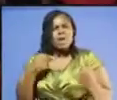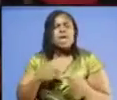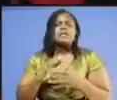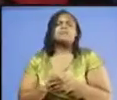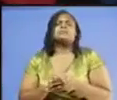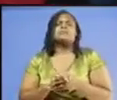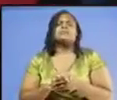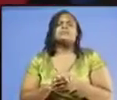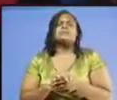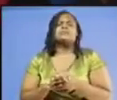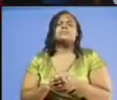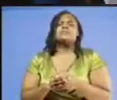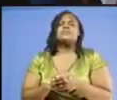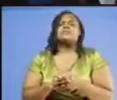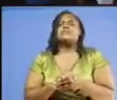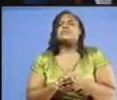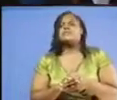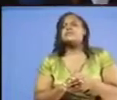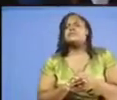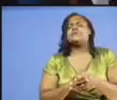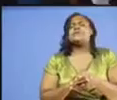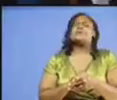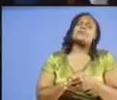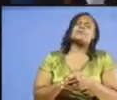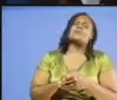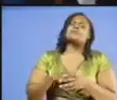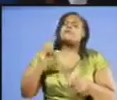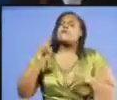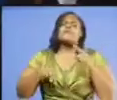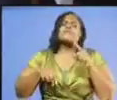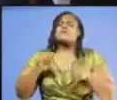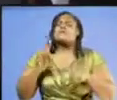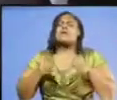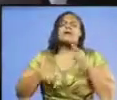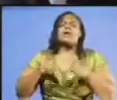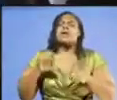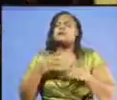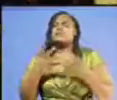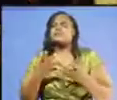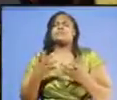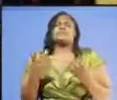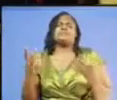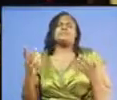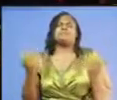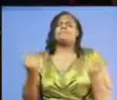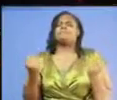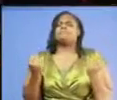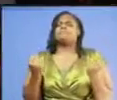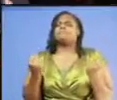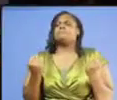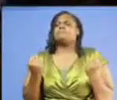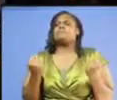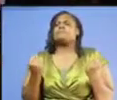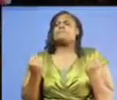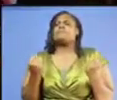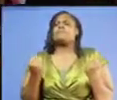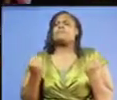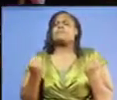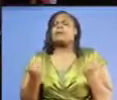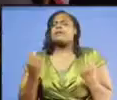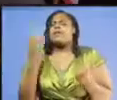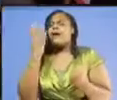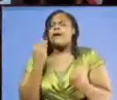are screws and irons and stuff pinning your bones together, and you're facing